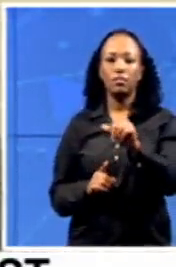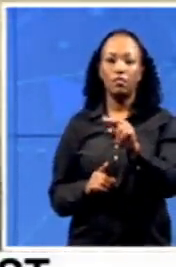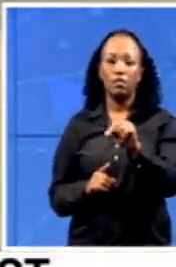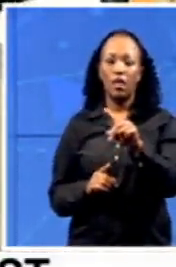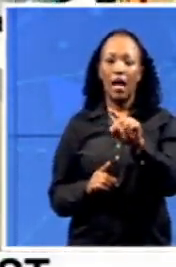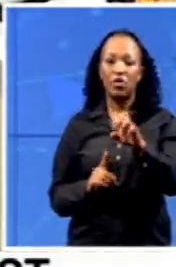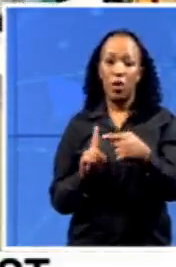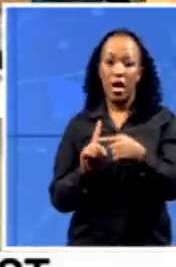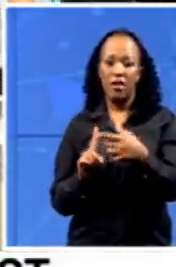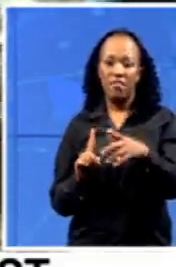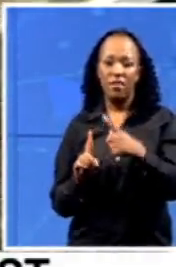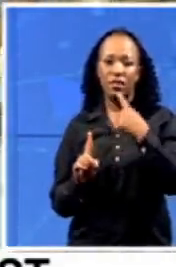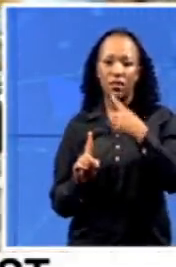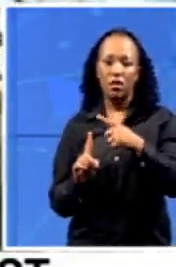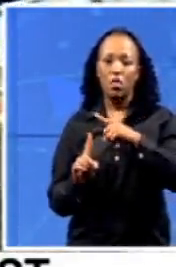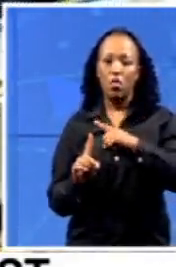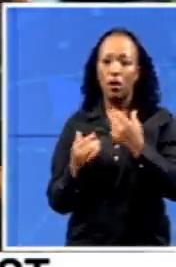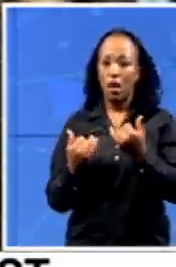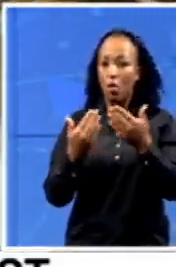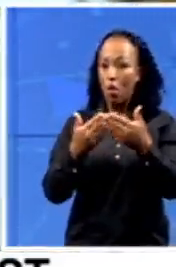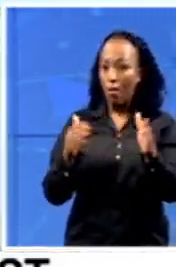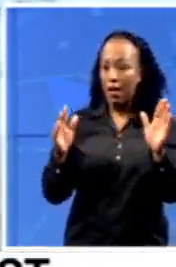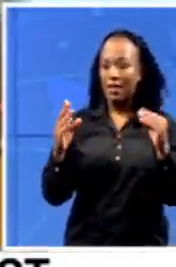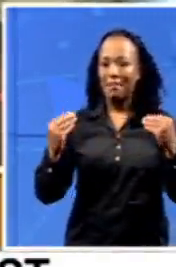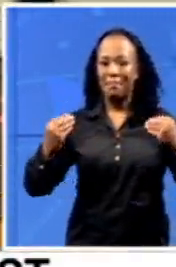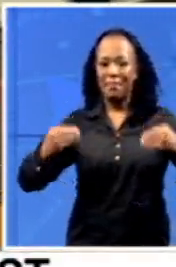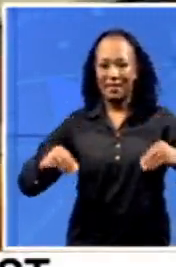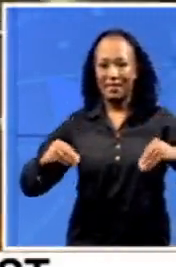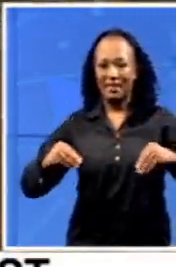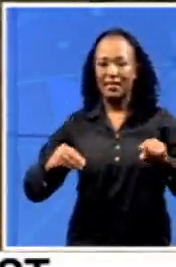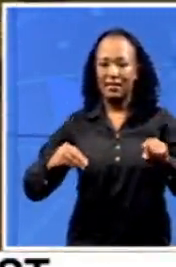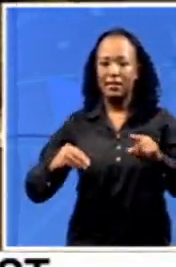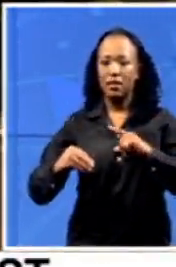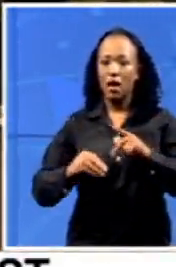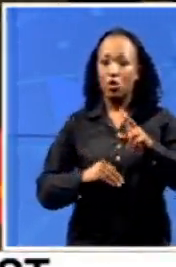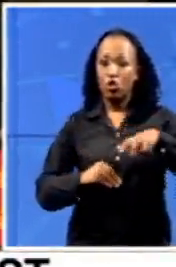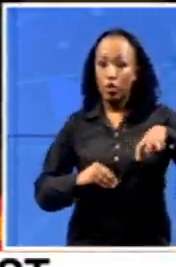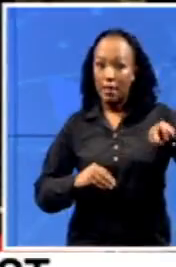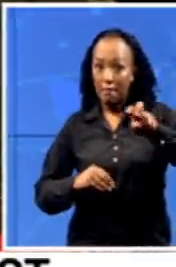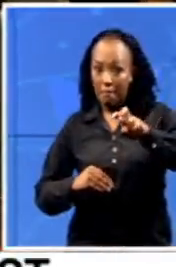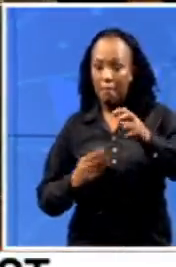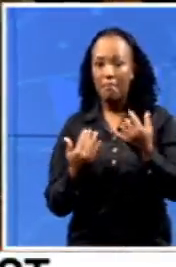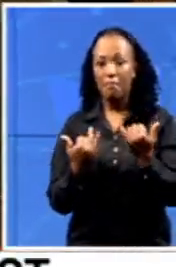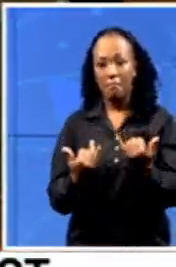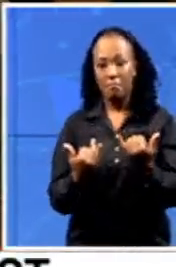saying that with the opening of the businesses and also the tourism is